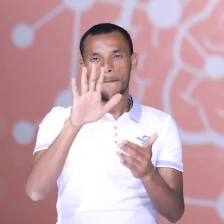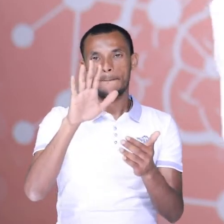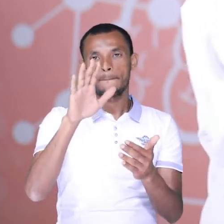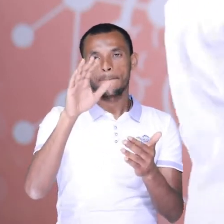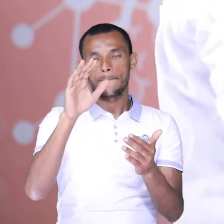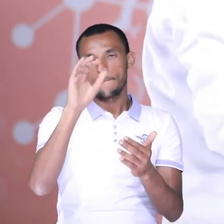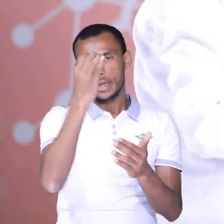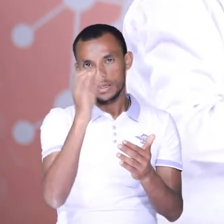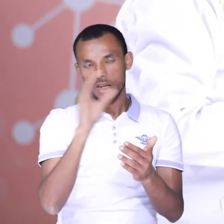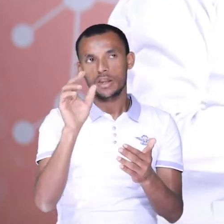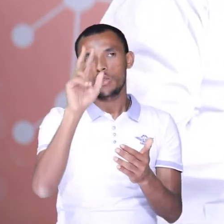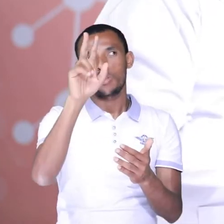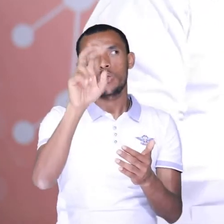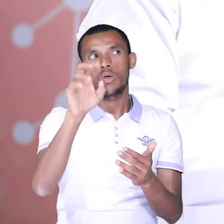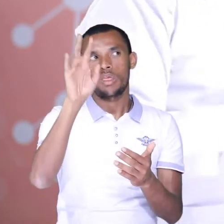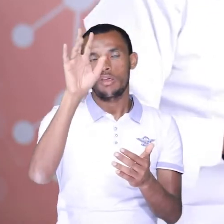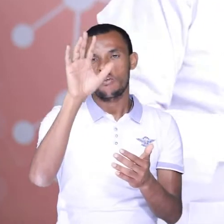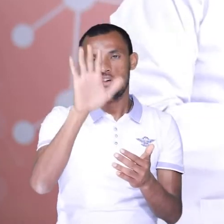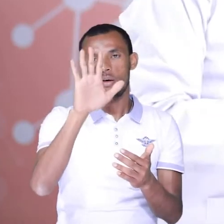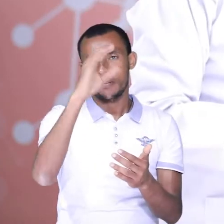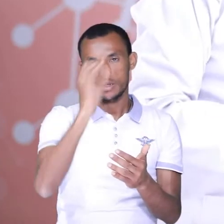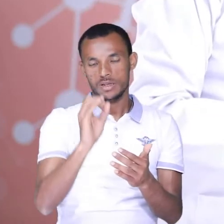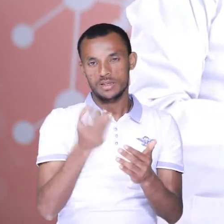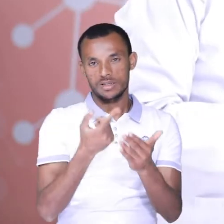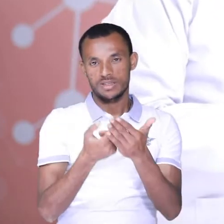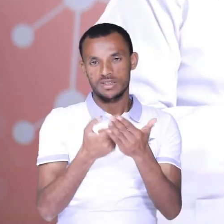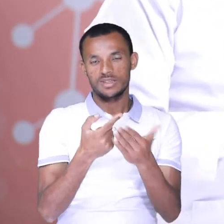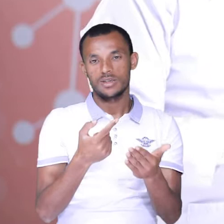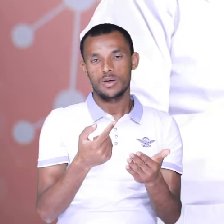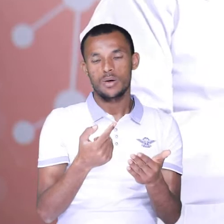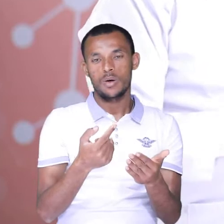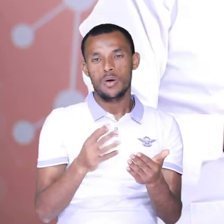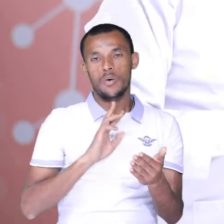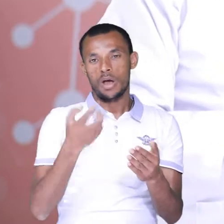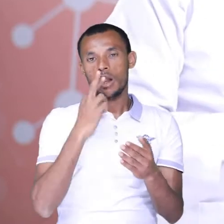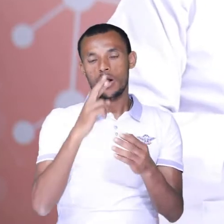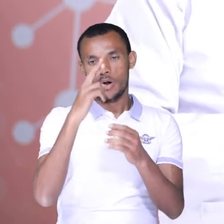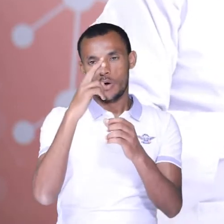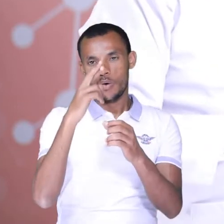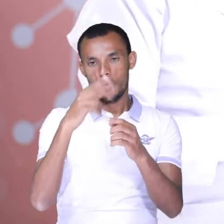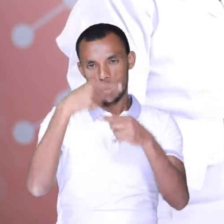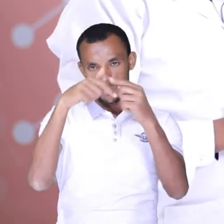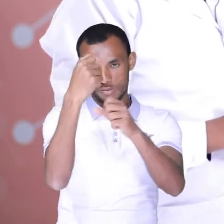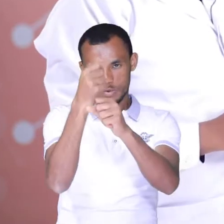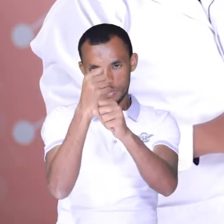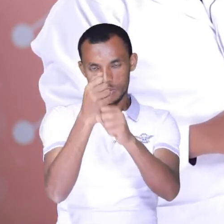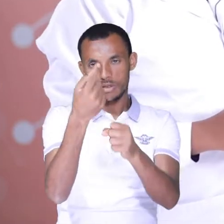25% respectively. Then we are going to calculate the average atomic mass